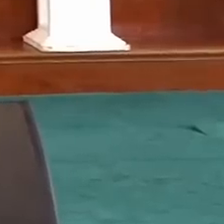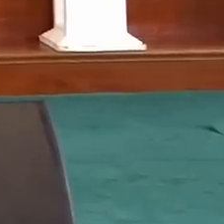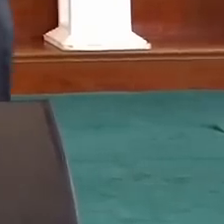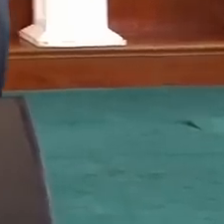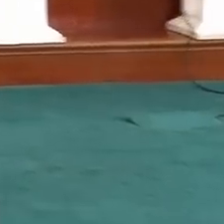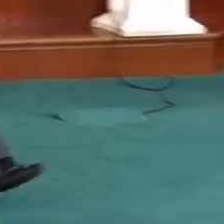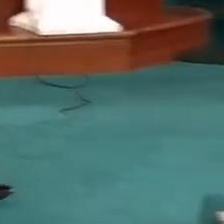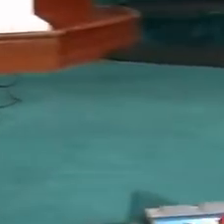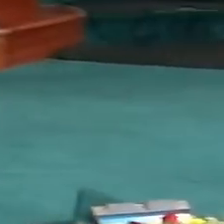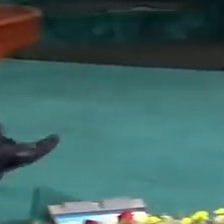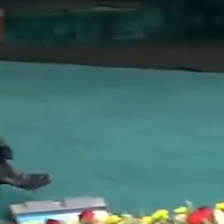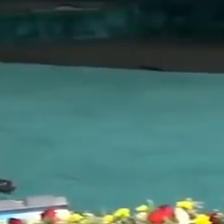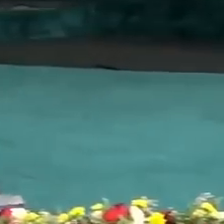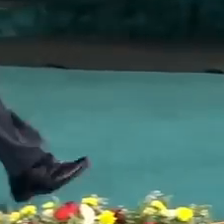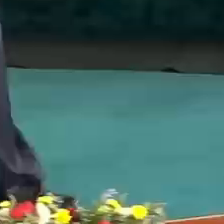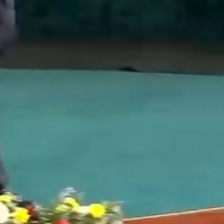And I'm saying, hang on,